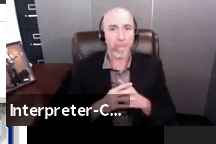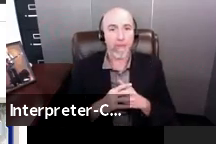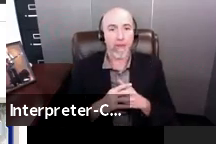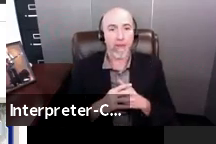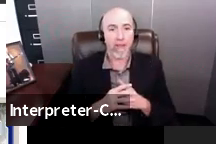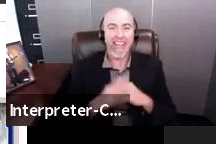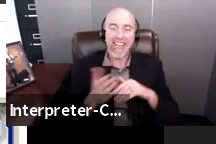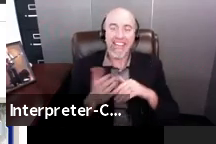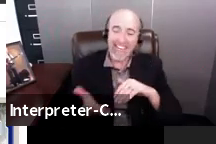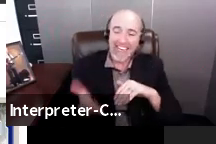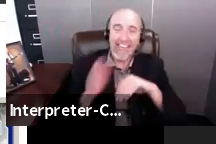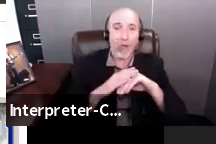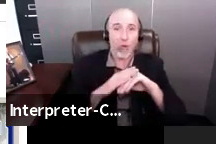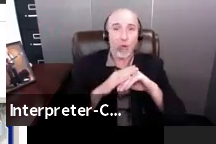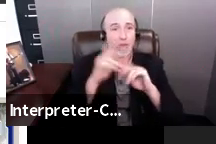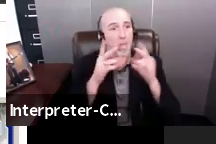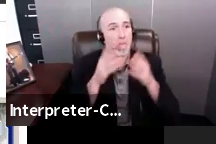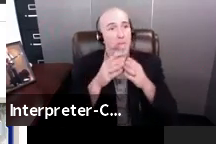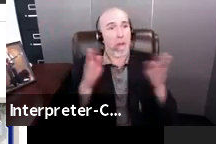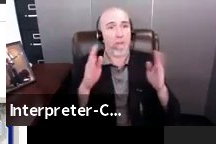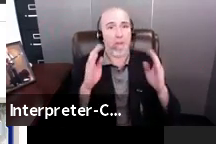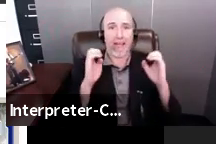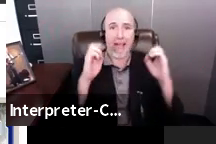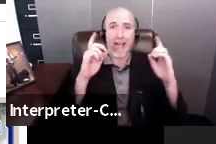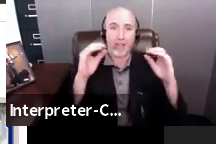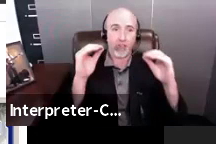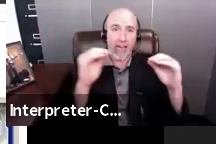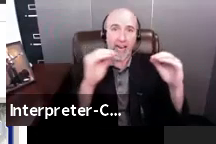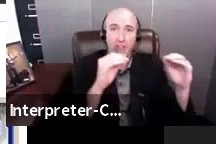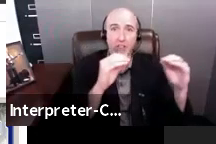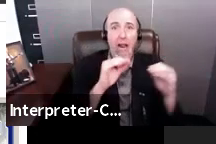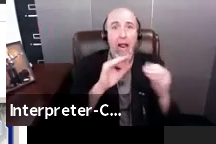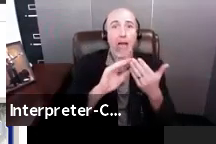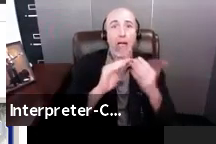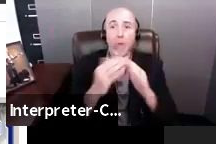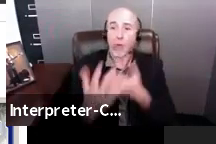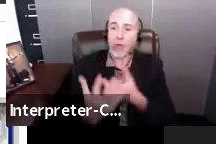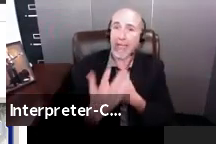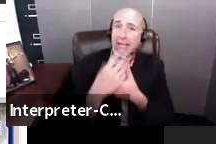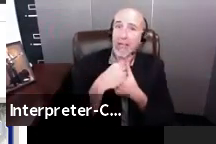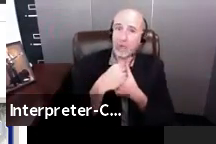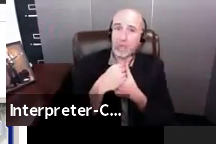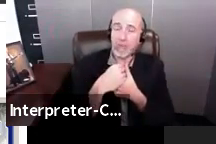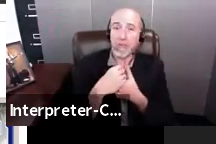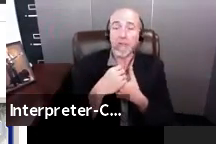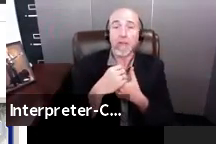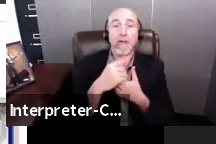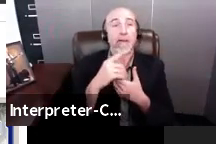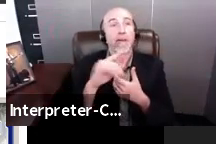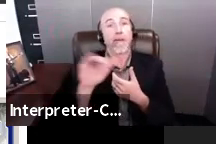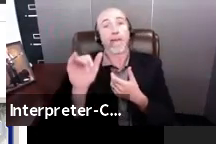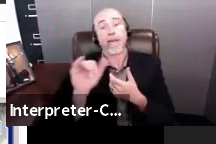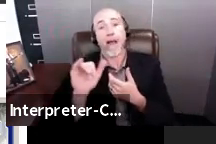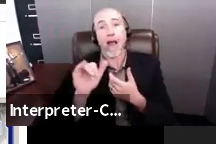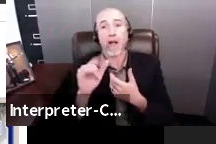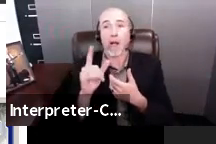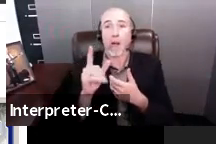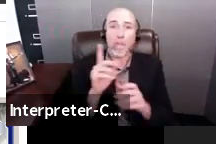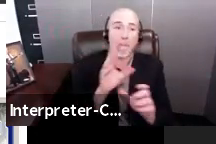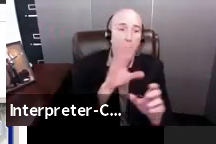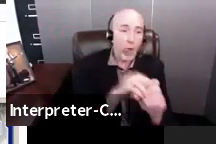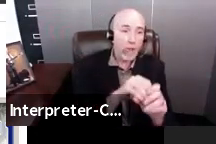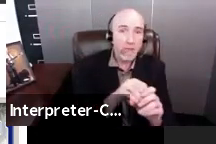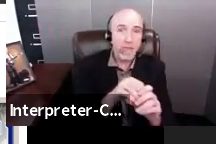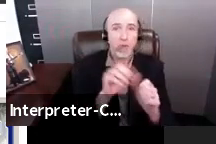increased public education and community engagement, such as participation in